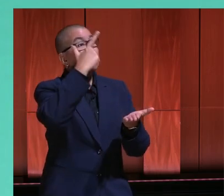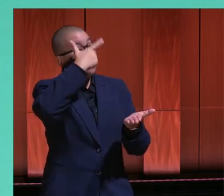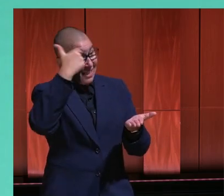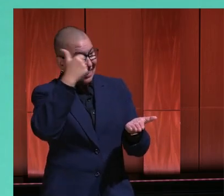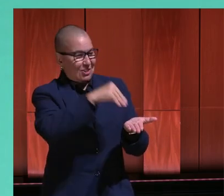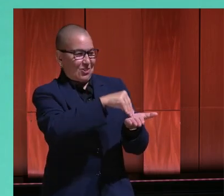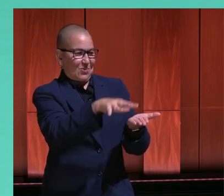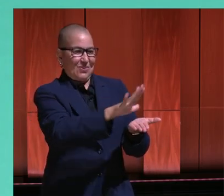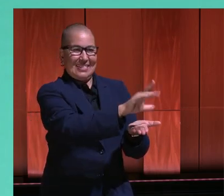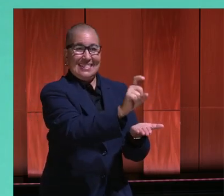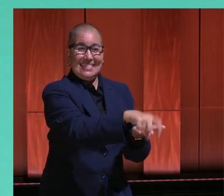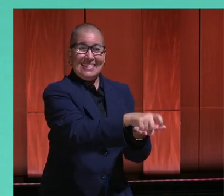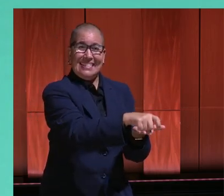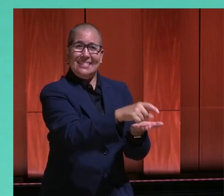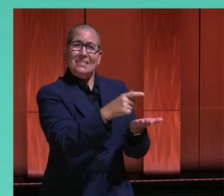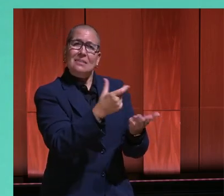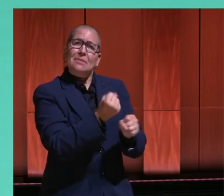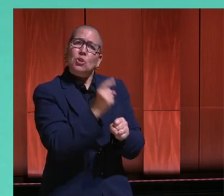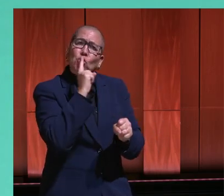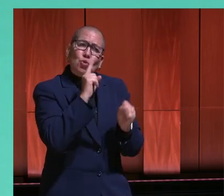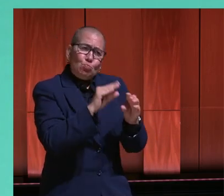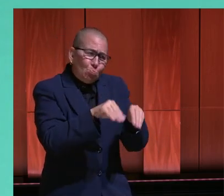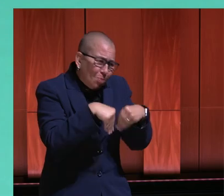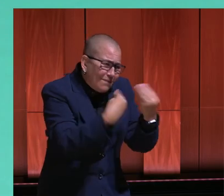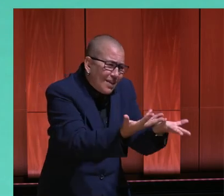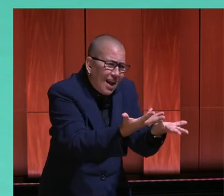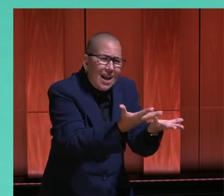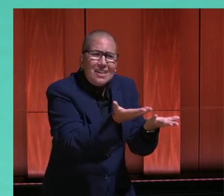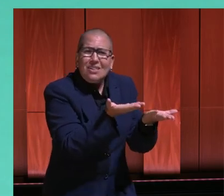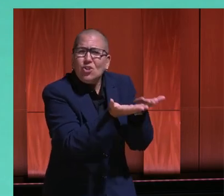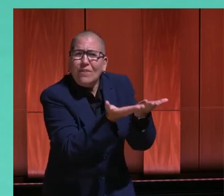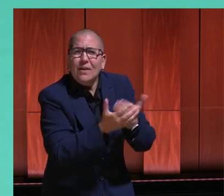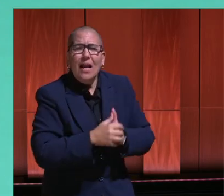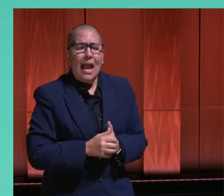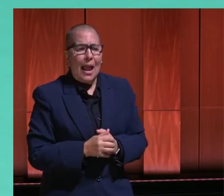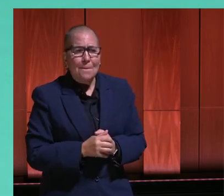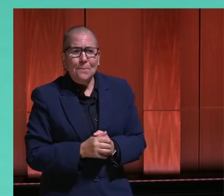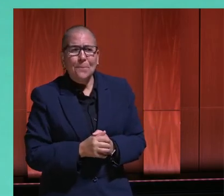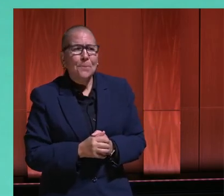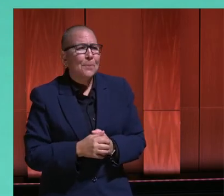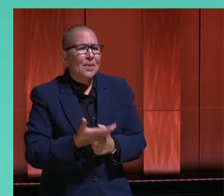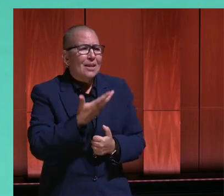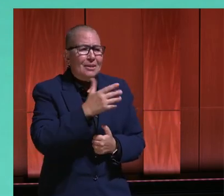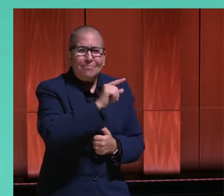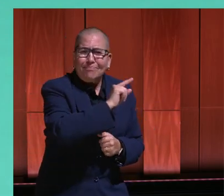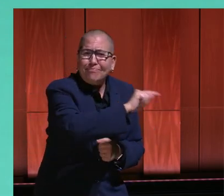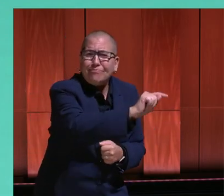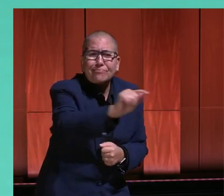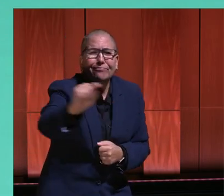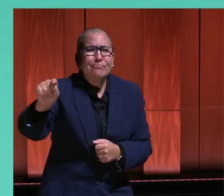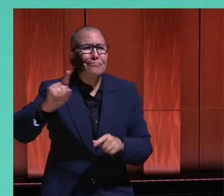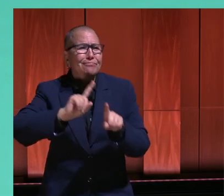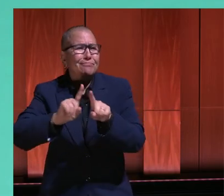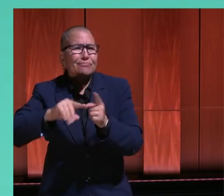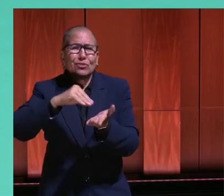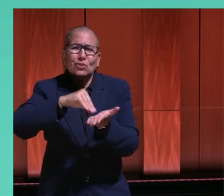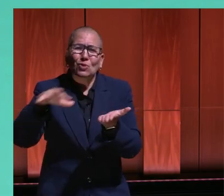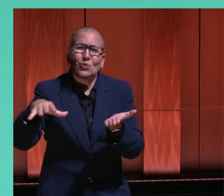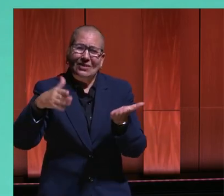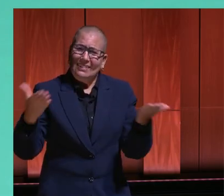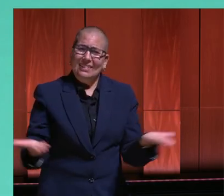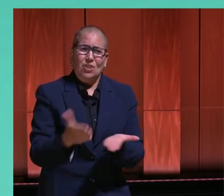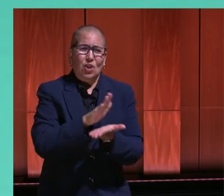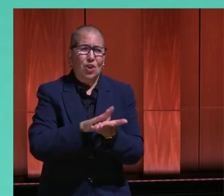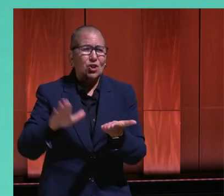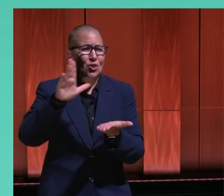Providing services that just, for a lot of students, college is, a tough time. So, just making it easier